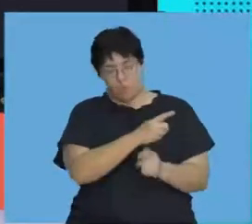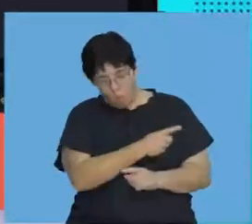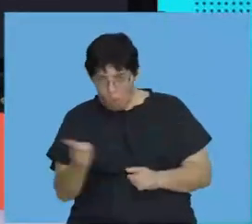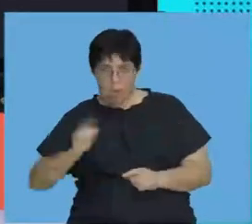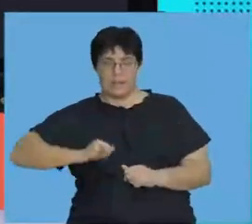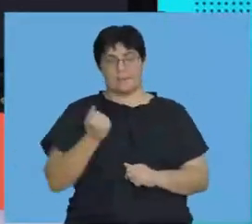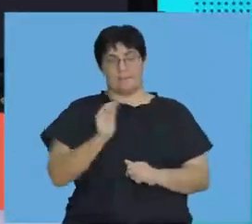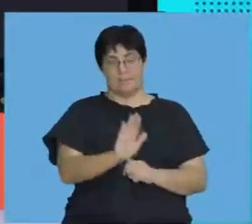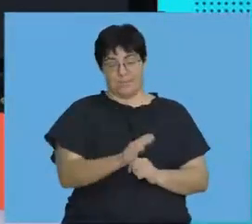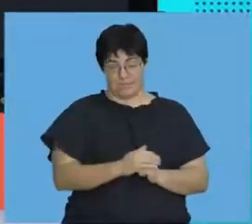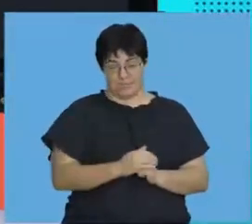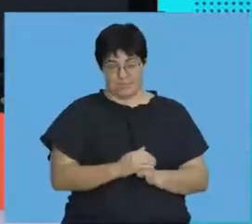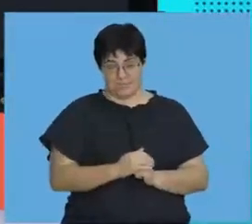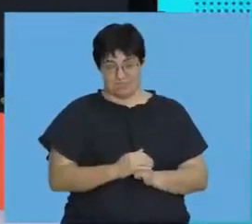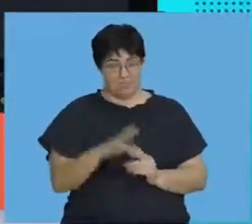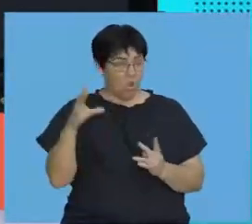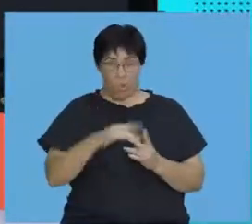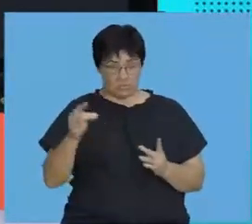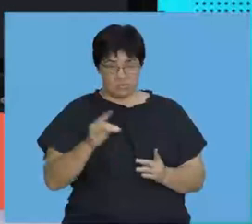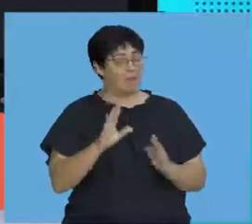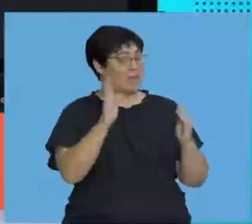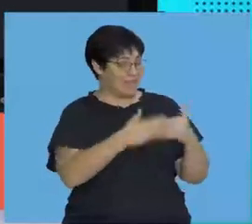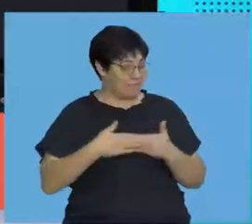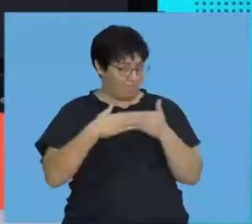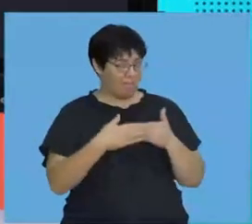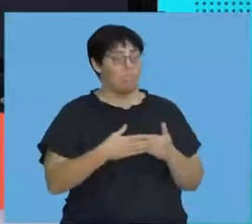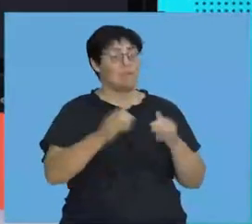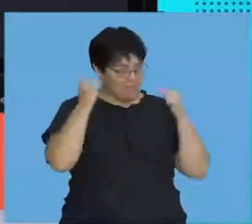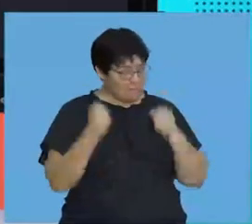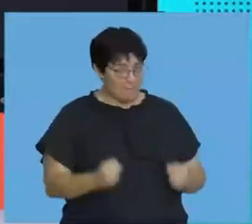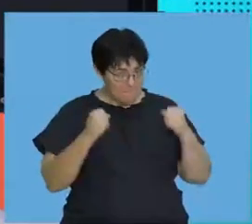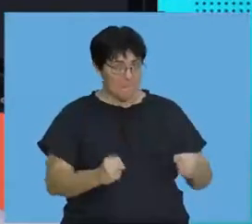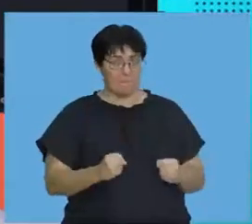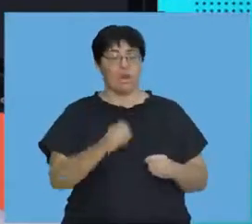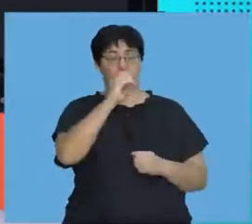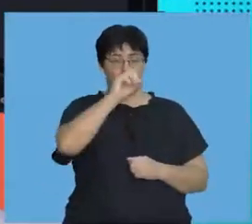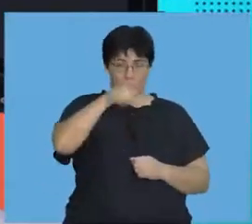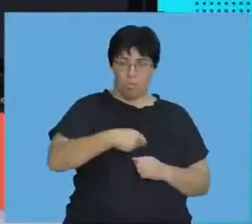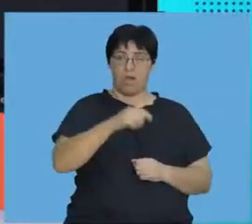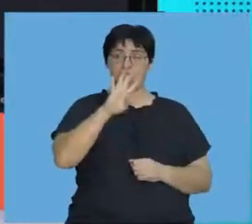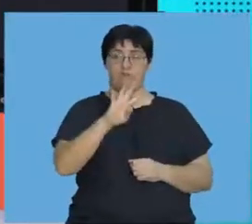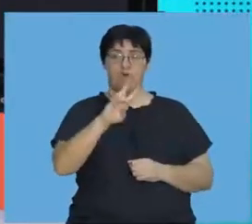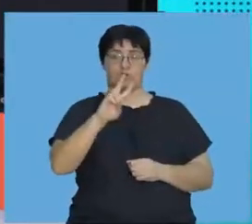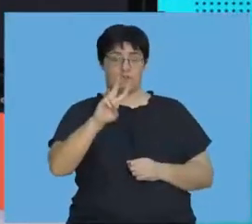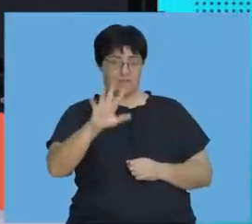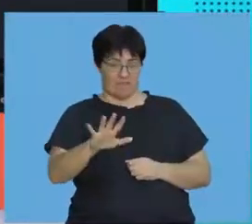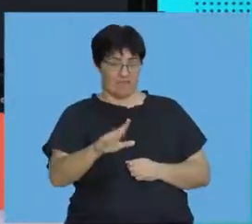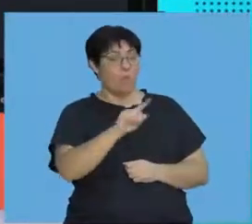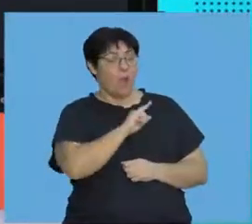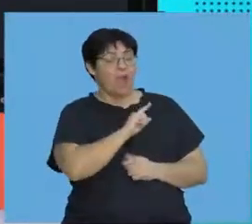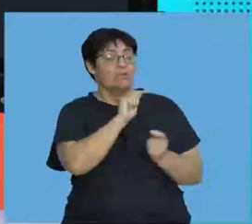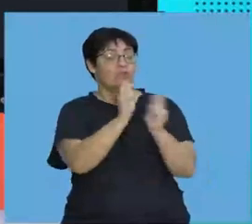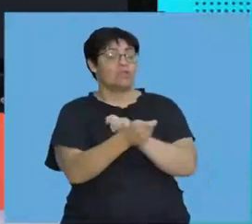the decimals. All right, that is not an option here. Please be careful, because if you change it to 0.43 kilograms, they're gonna mark